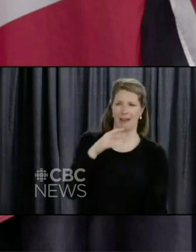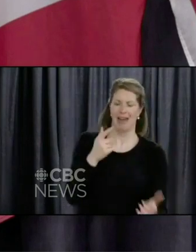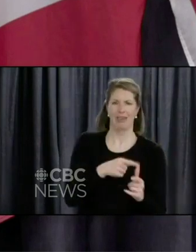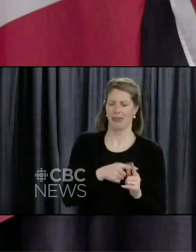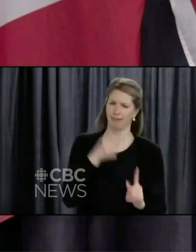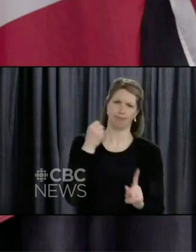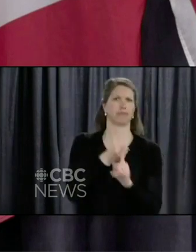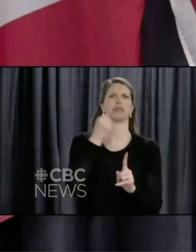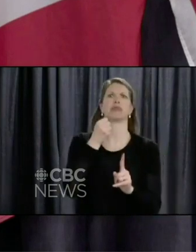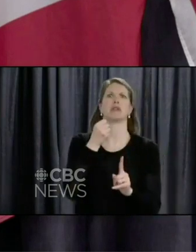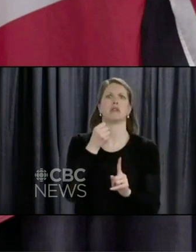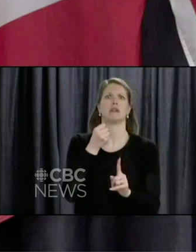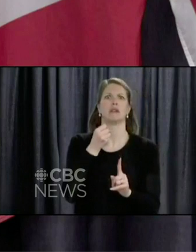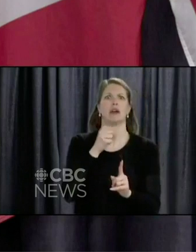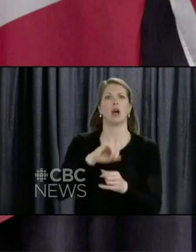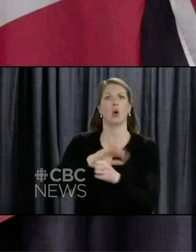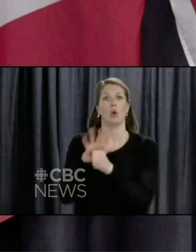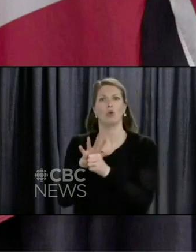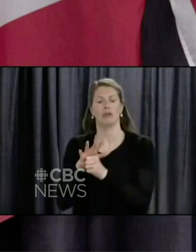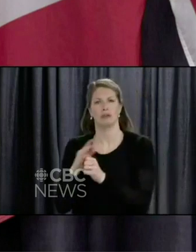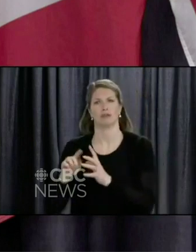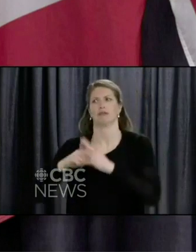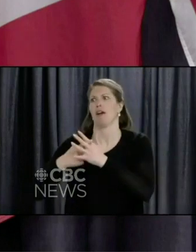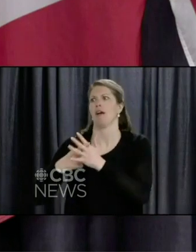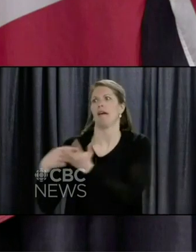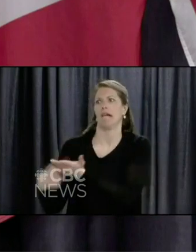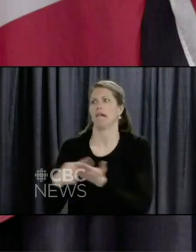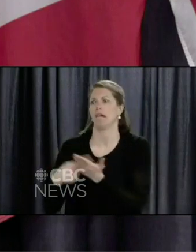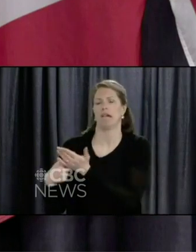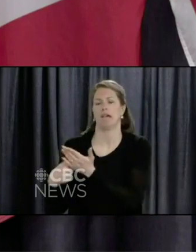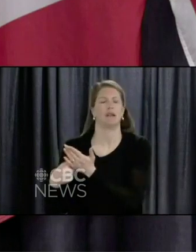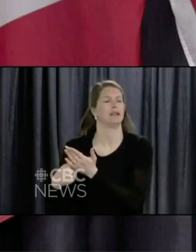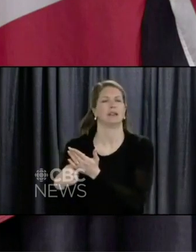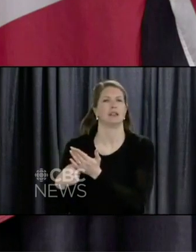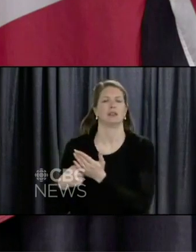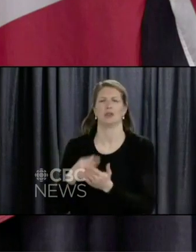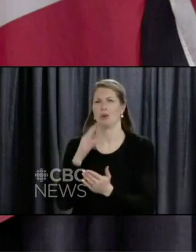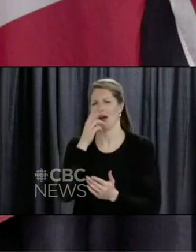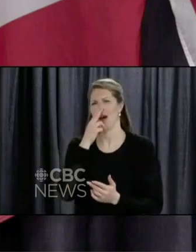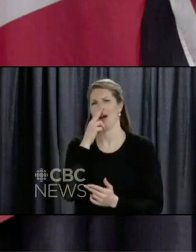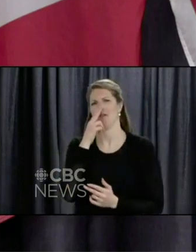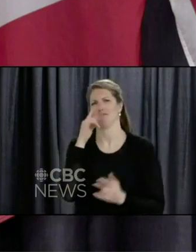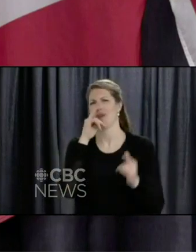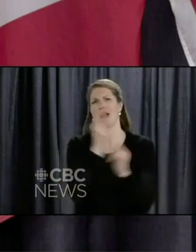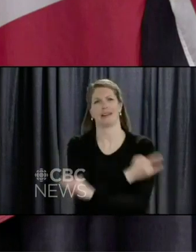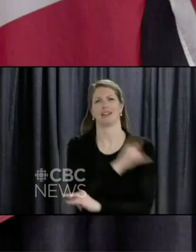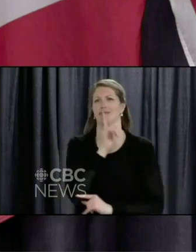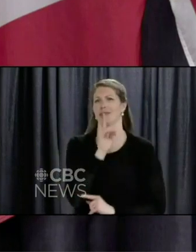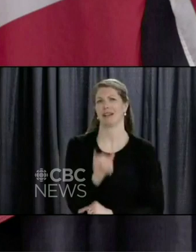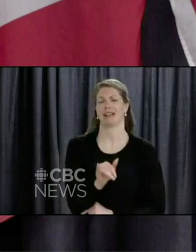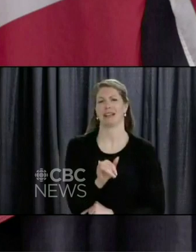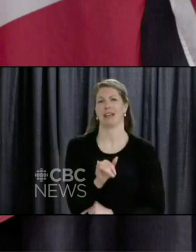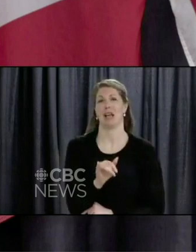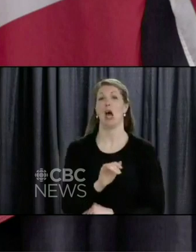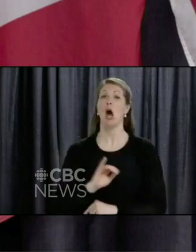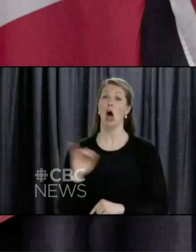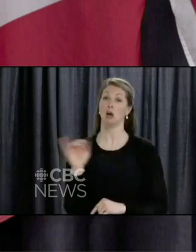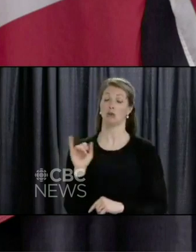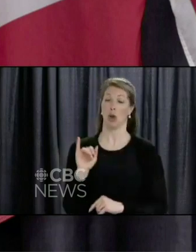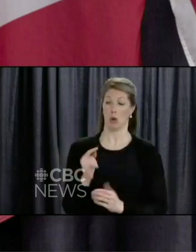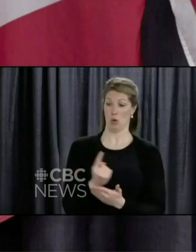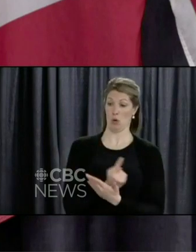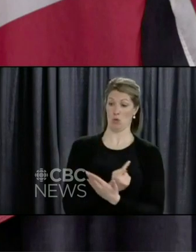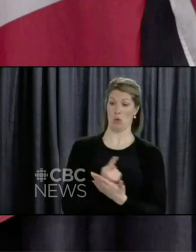control. I want to just take a moment to also acknowledge it's another week to mark and celebrate